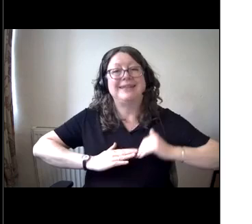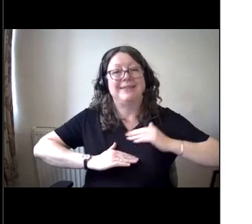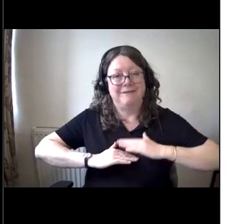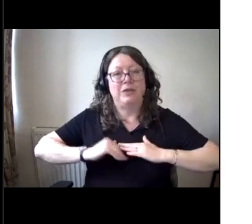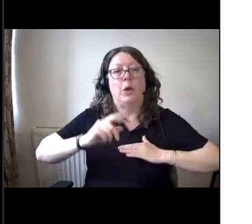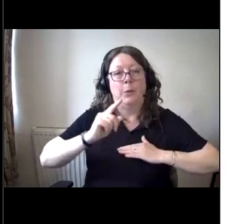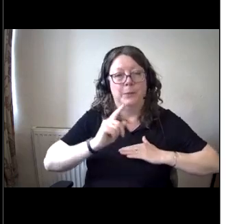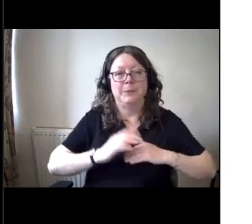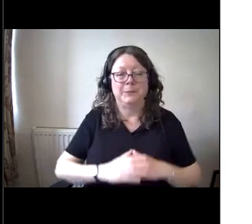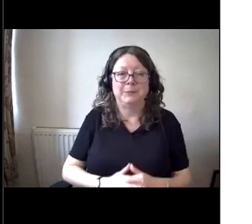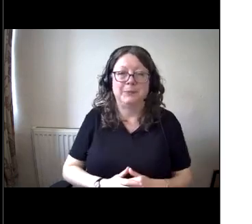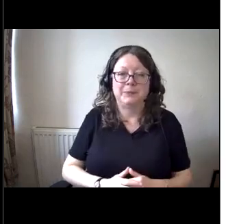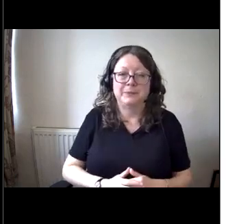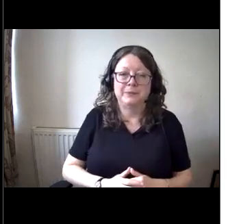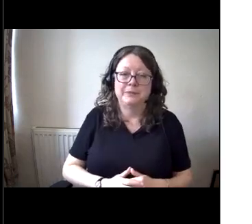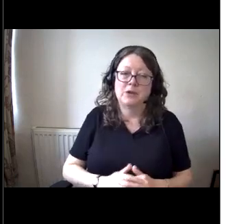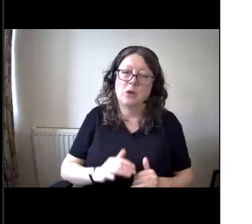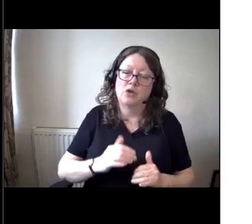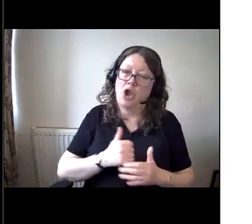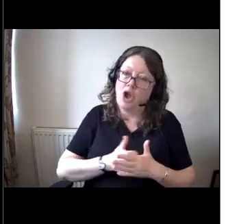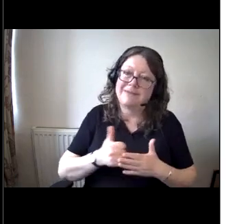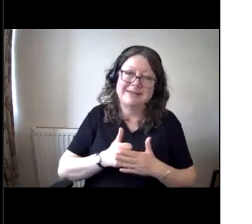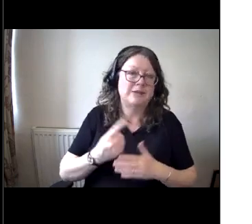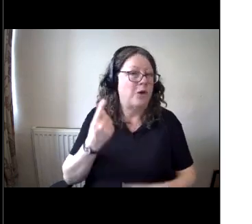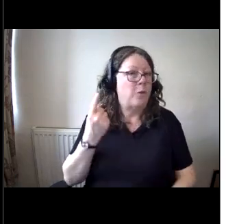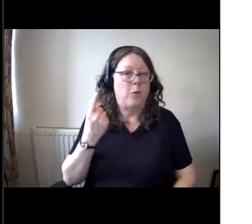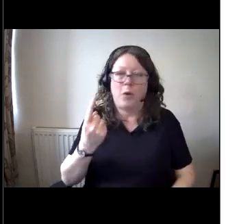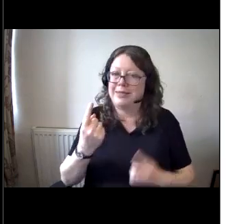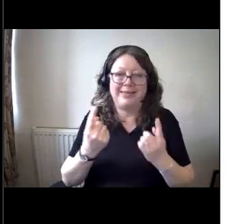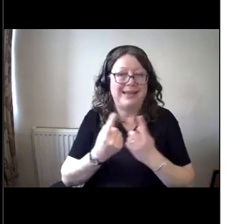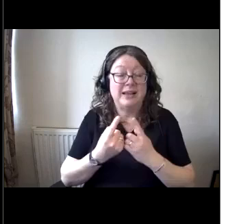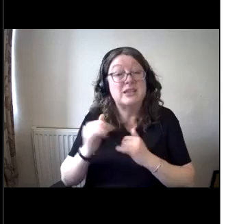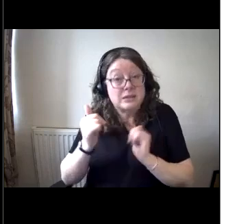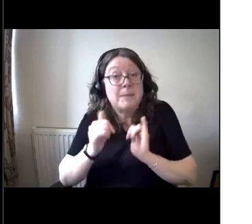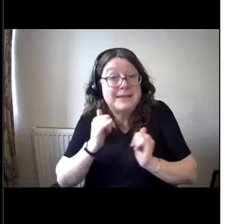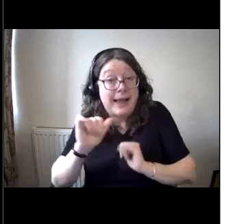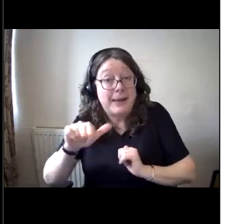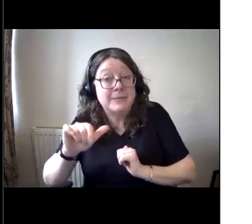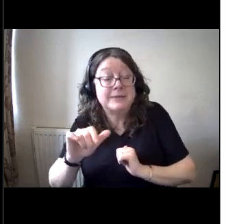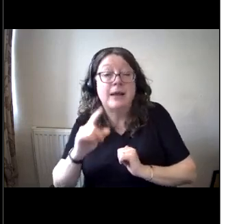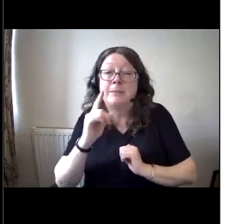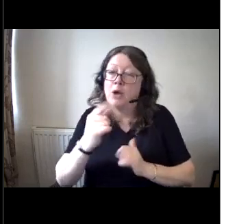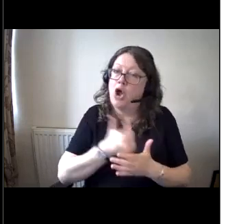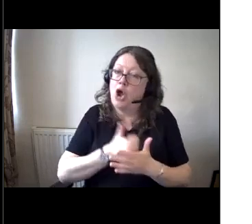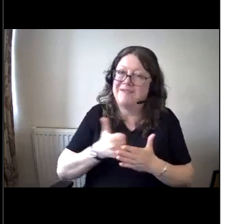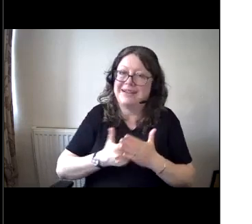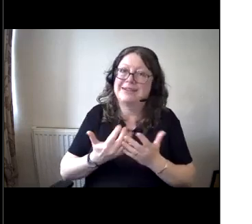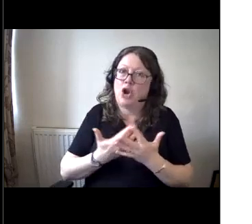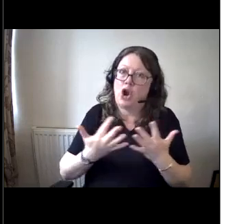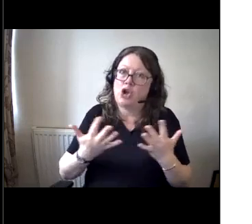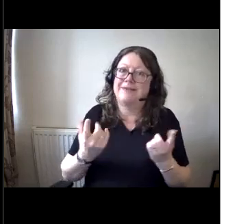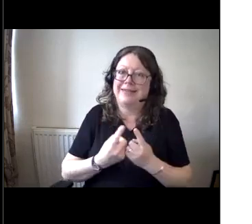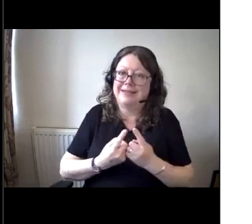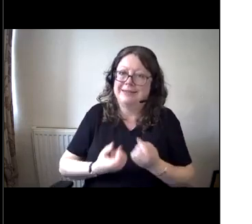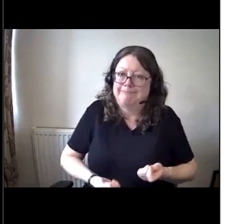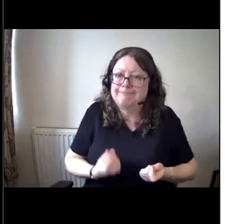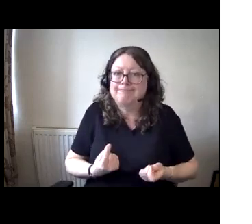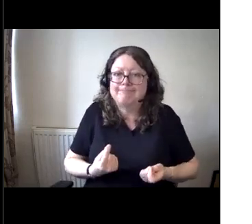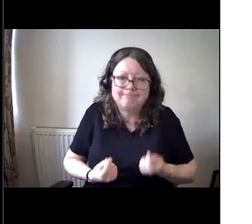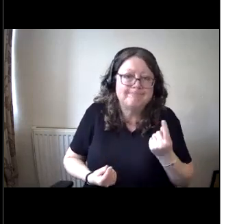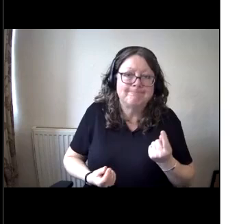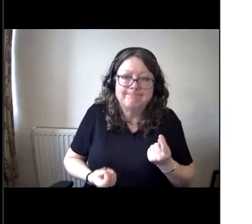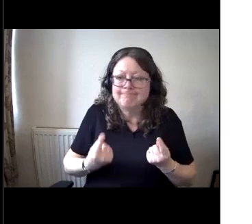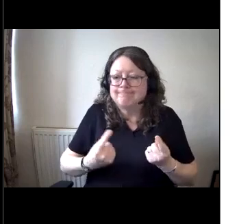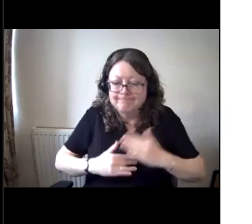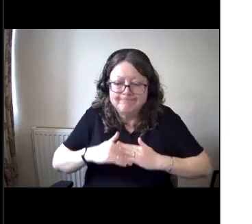So it's not necessarily just one thing, there can be a number of things. So to be able to support our young people to calm,